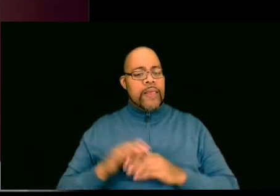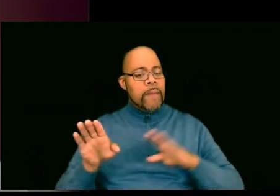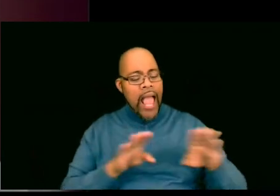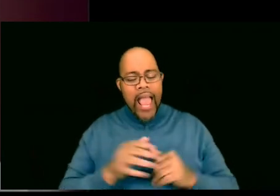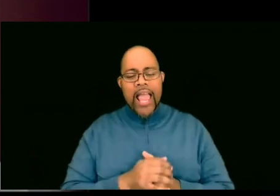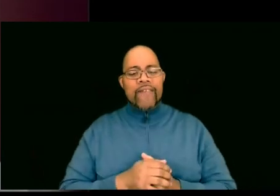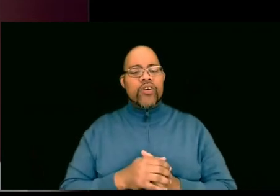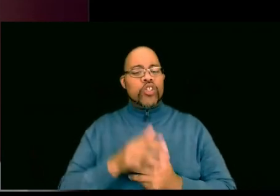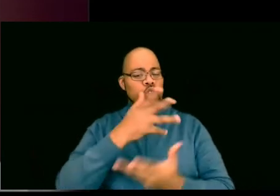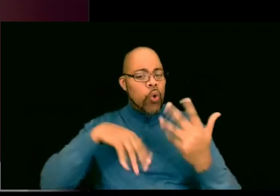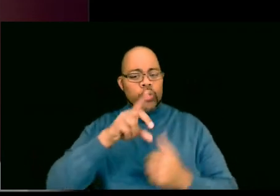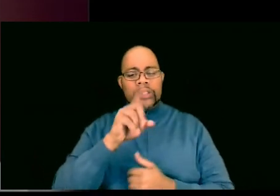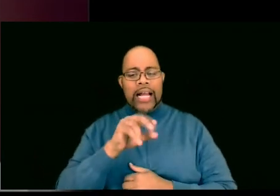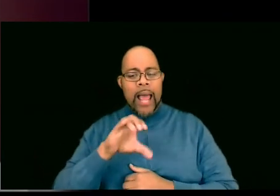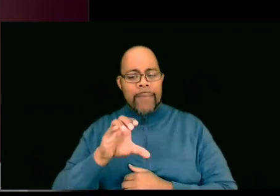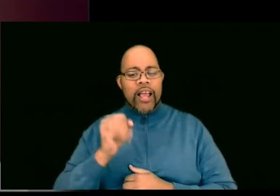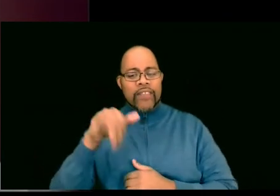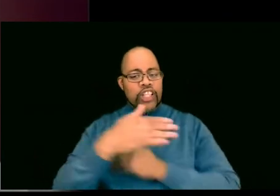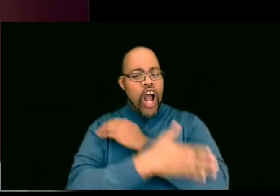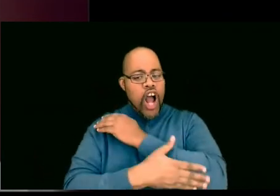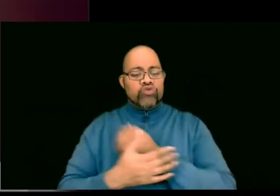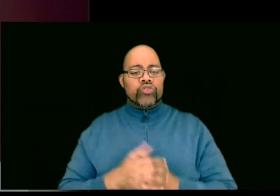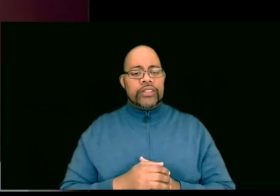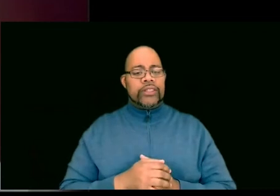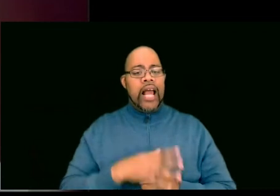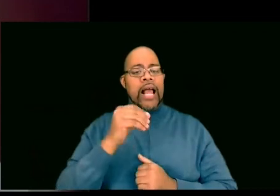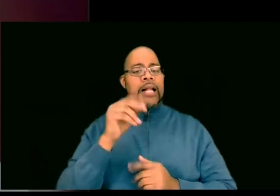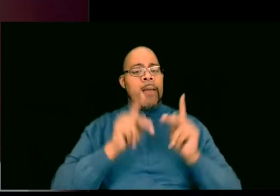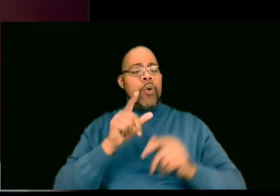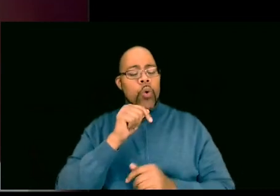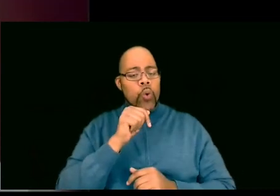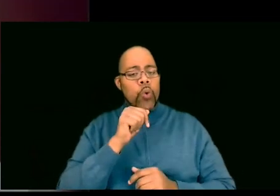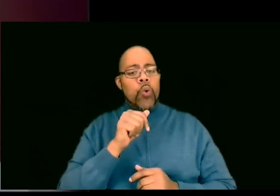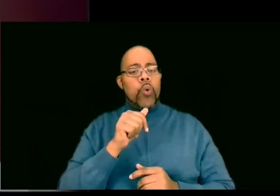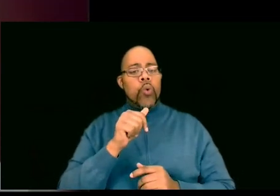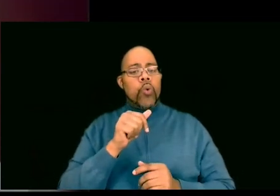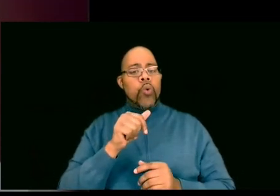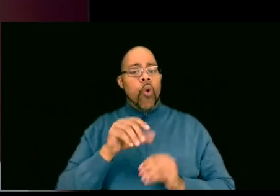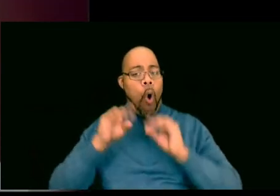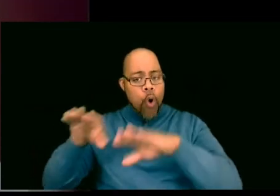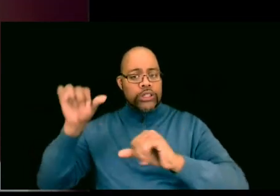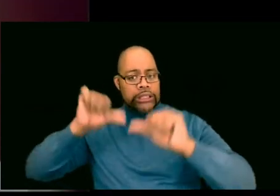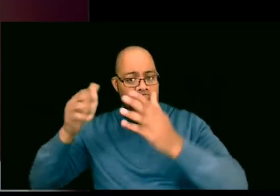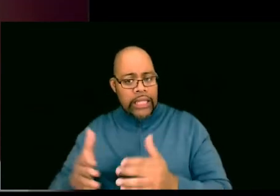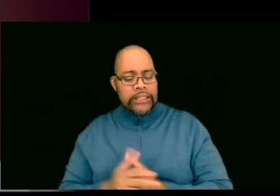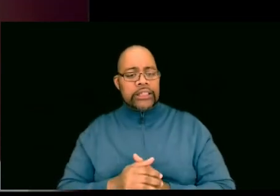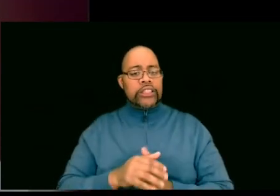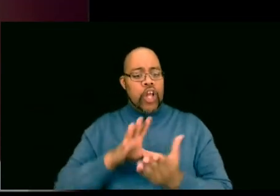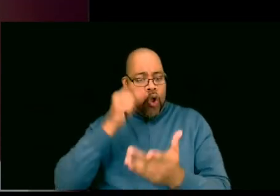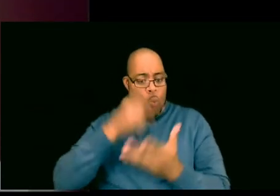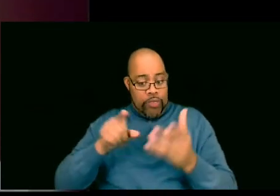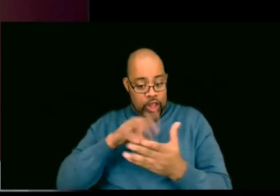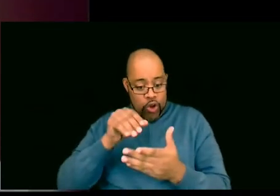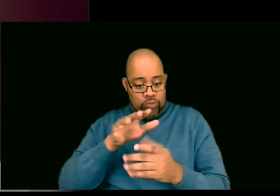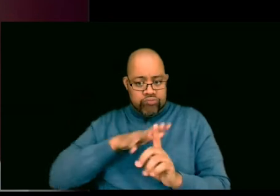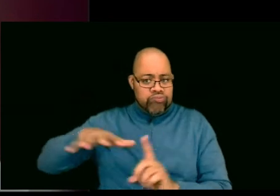the behavior, the social dynamics of this country, and the people who are oceanographers